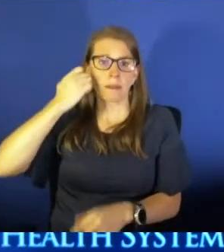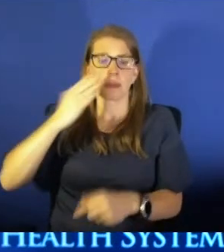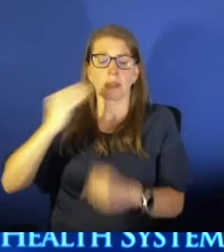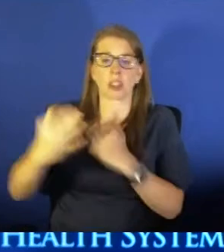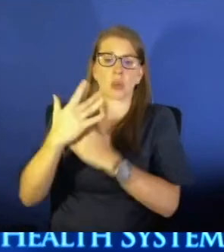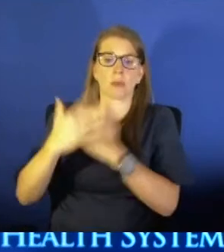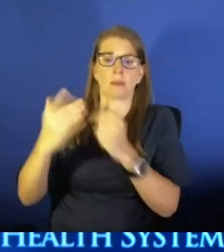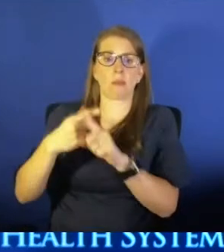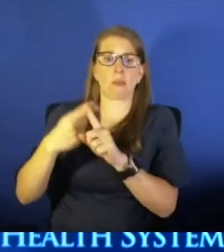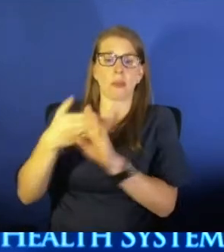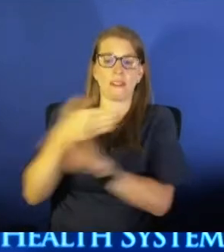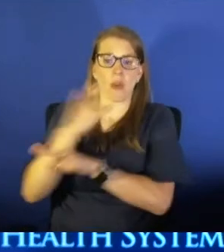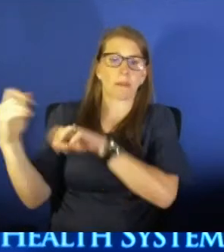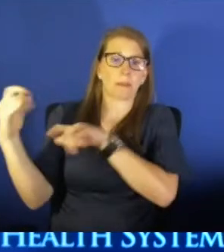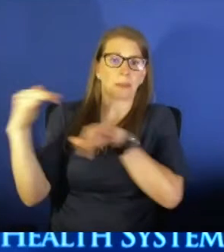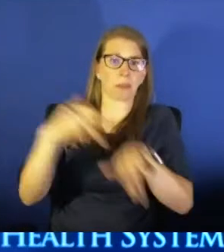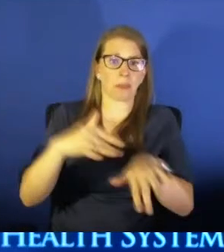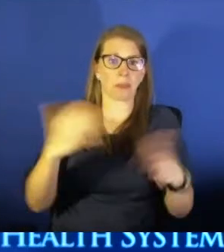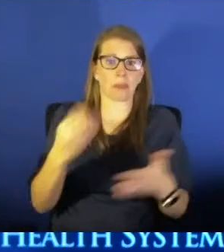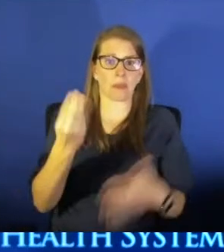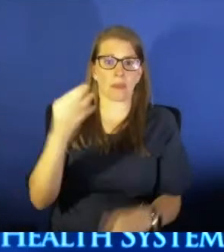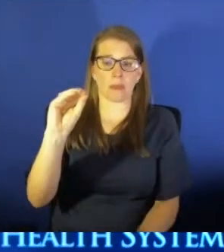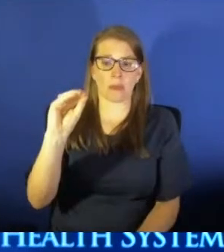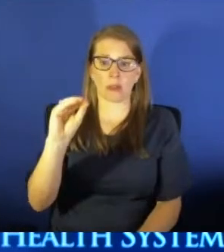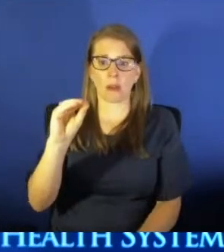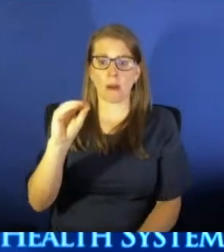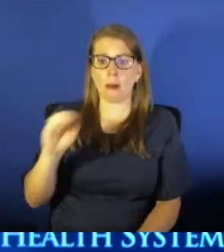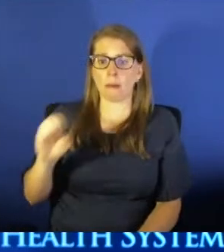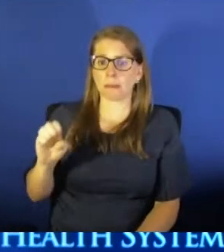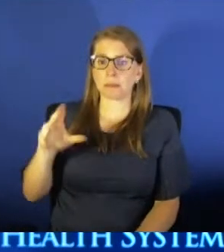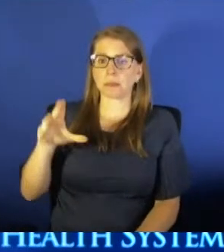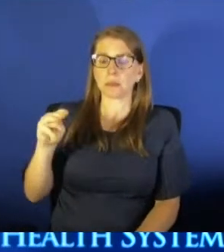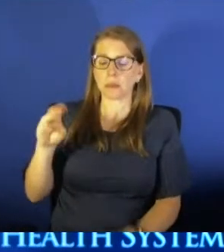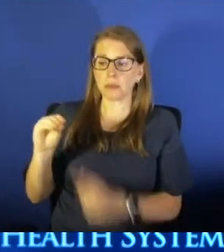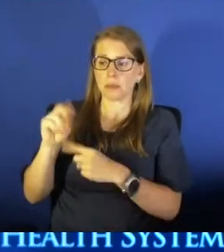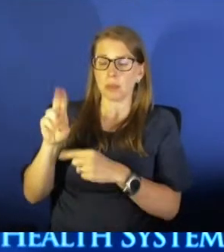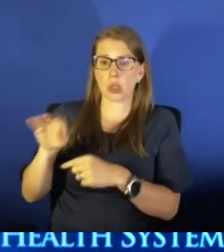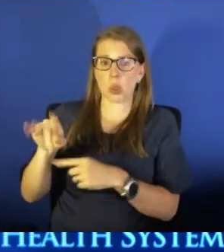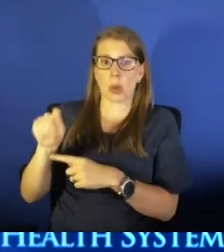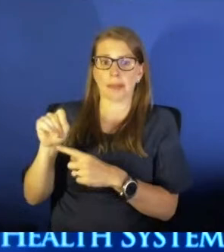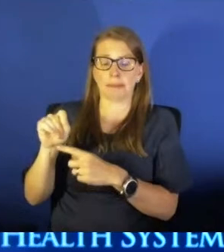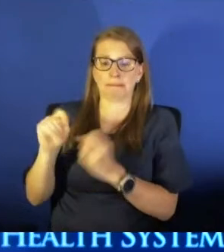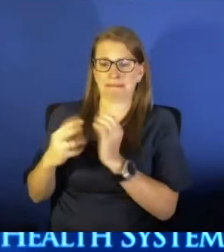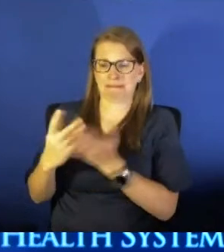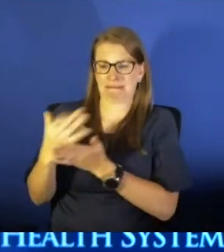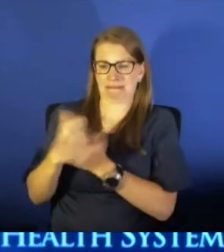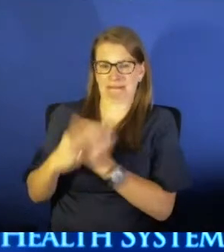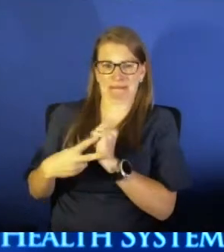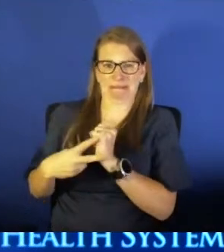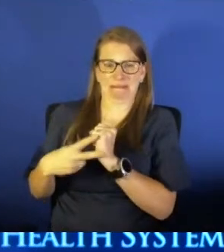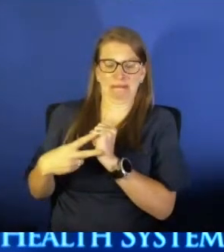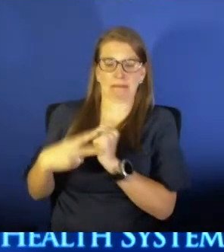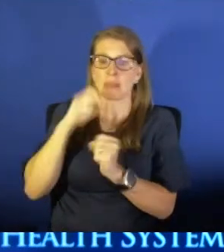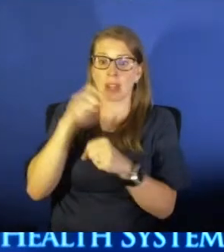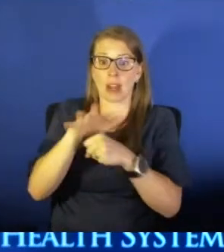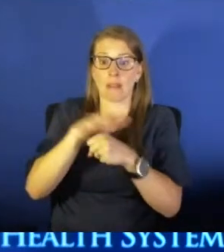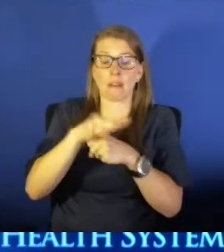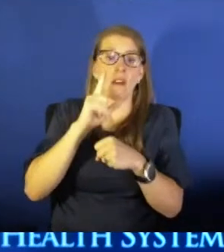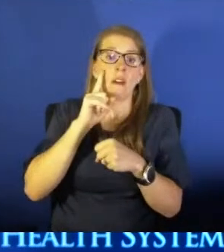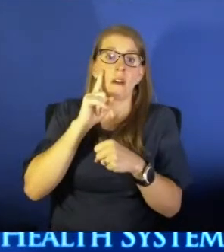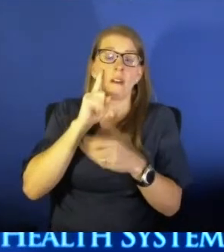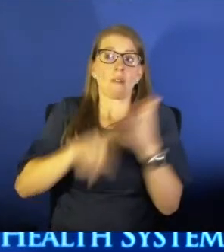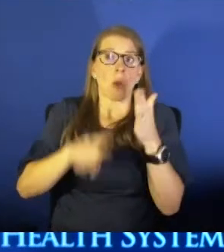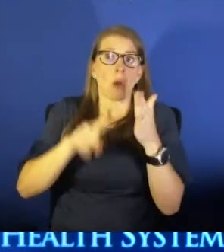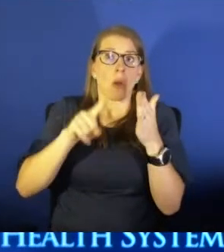to us. So we actually bolstered our number of ECMO units. We didn't have enough for what we anticipated with it. So